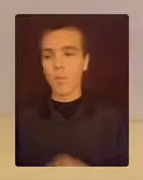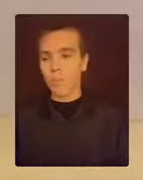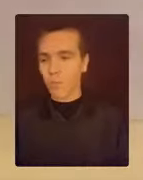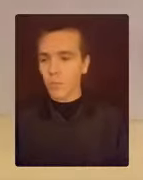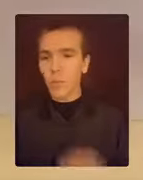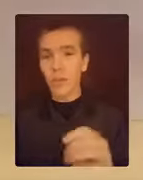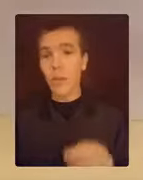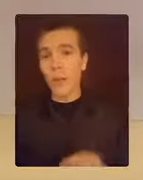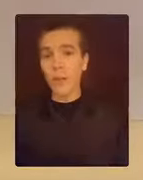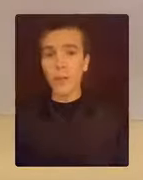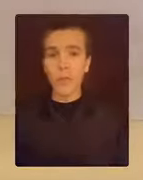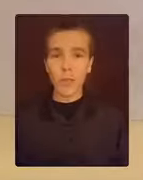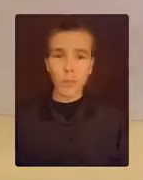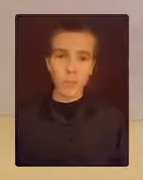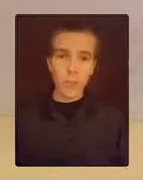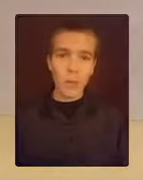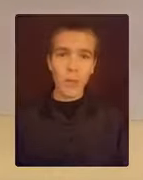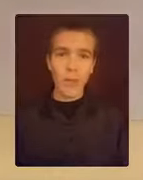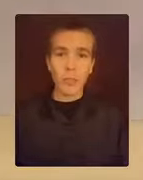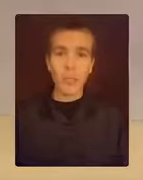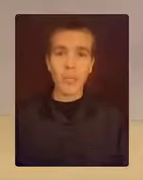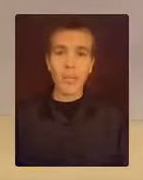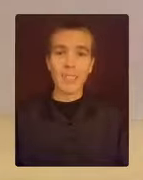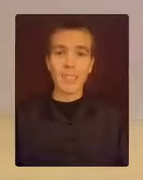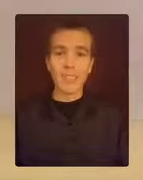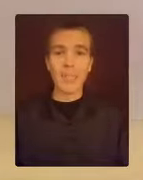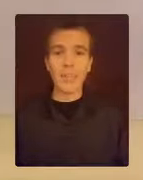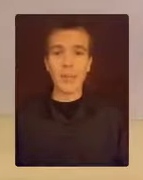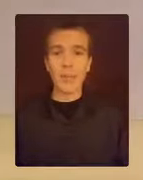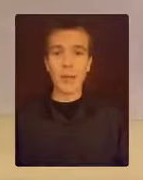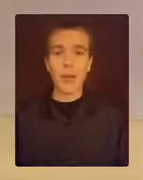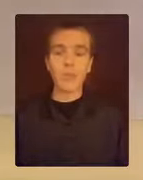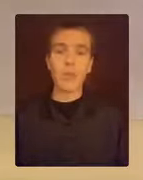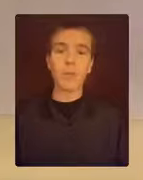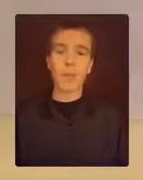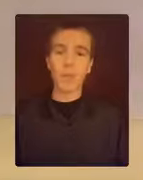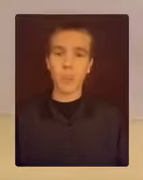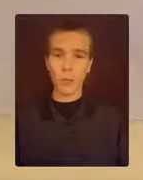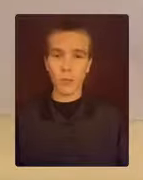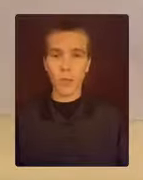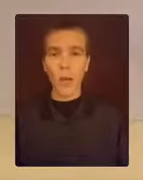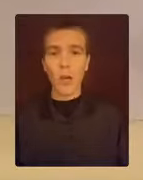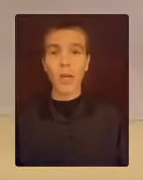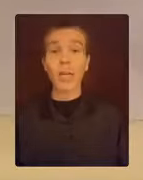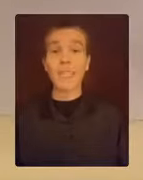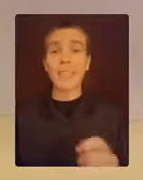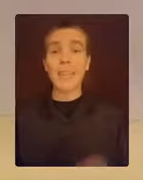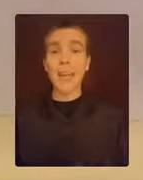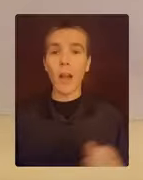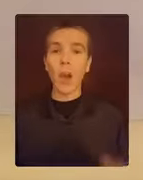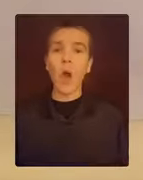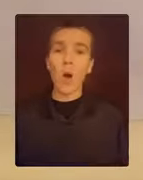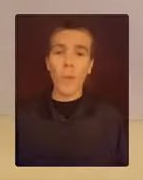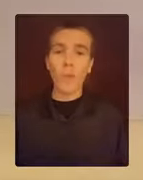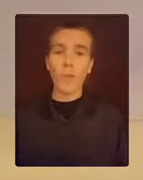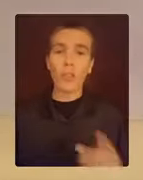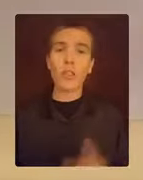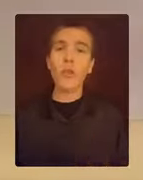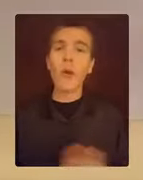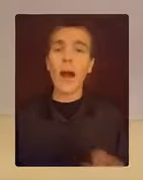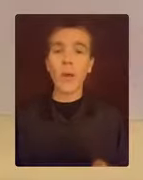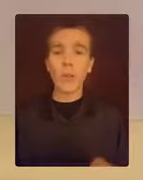one, get a dream journal. Make sure that it's sitting next to your bed. Step two, set an alarm